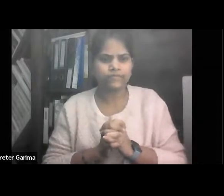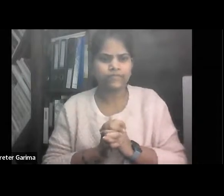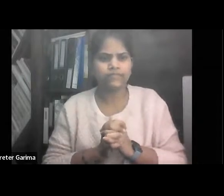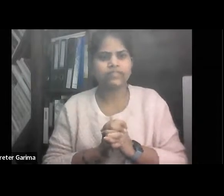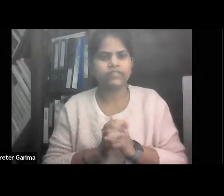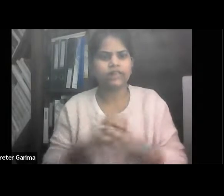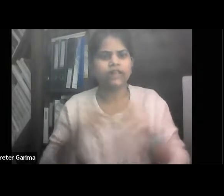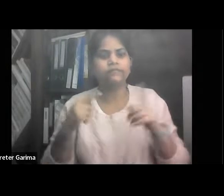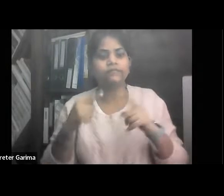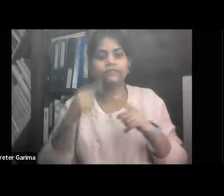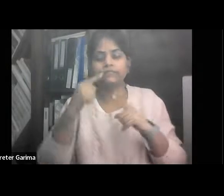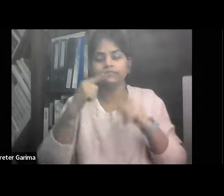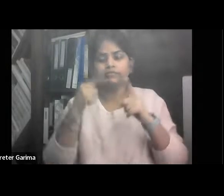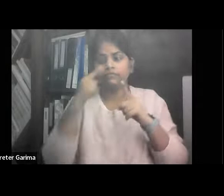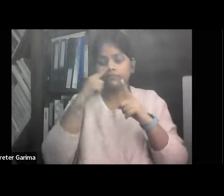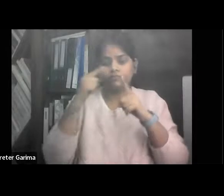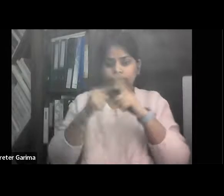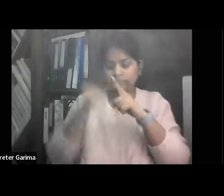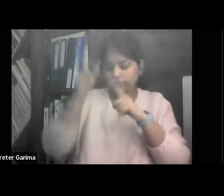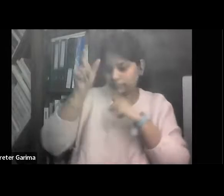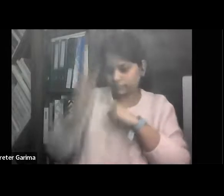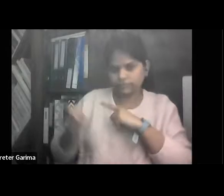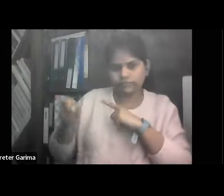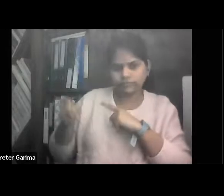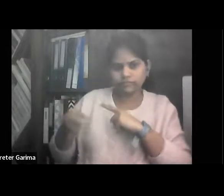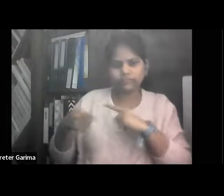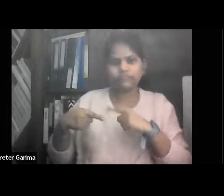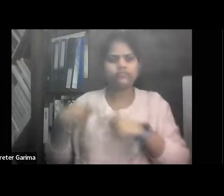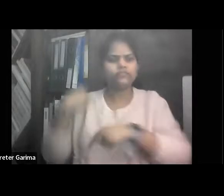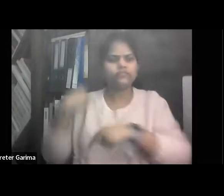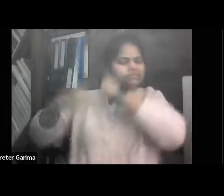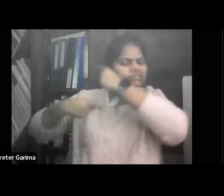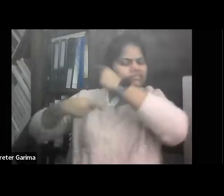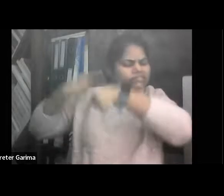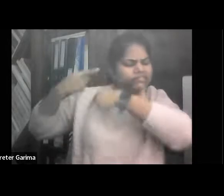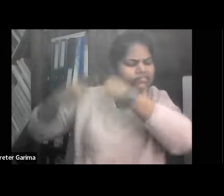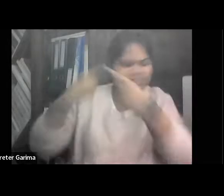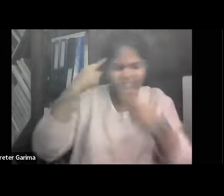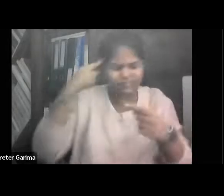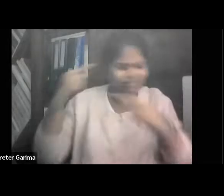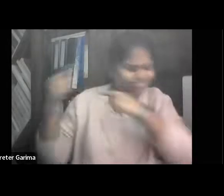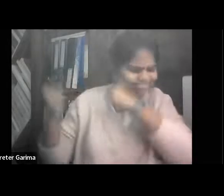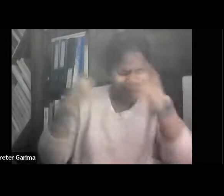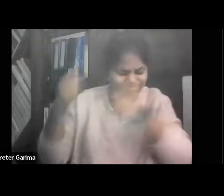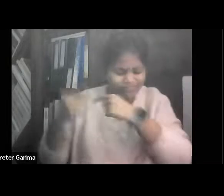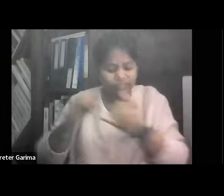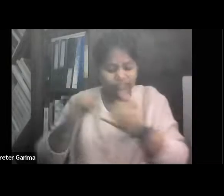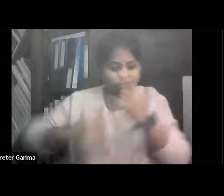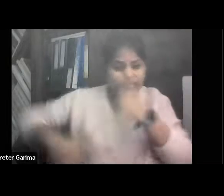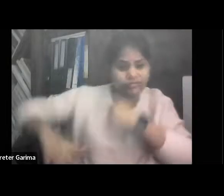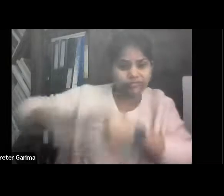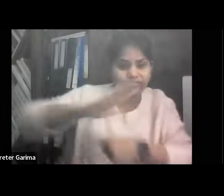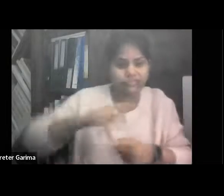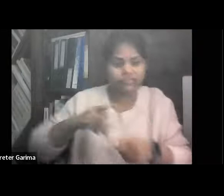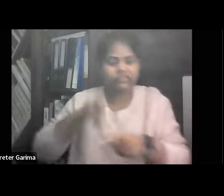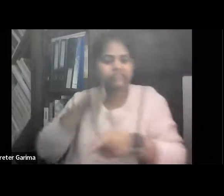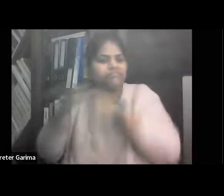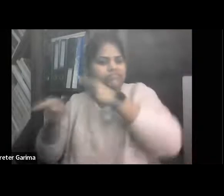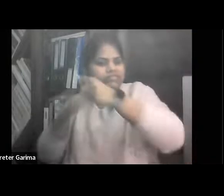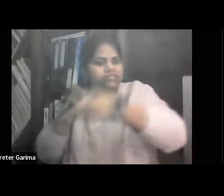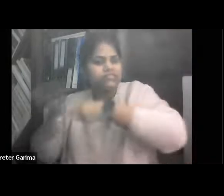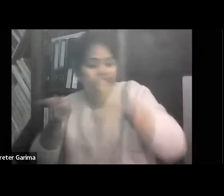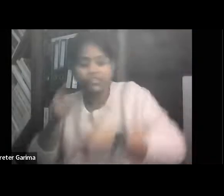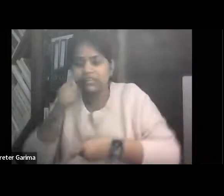Tara employs an unusual trope of biological freakishness to uncover societal violence against girl children. They are